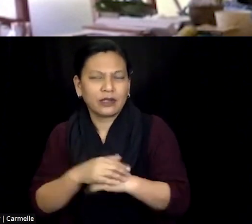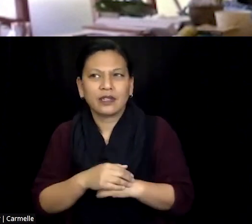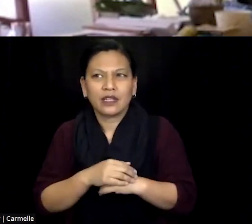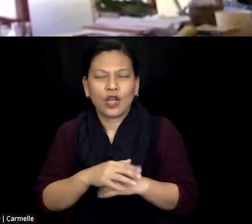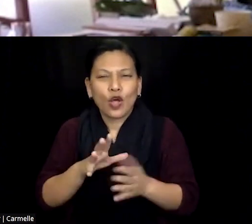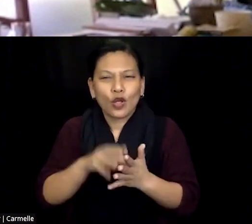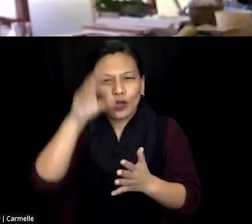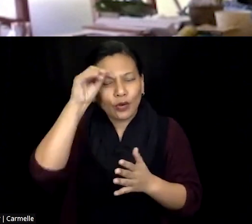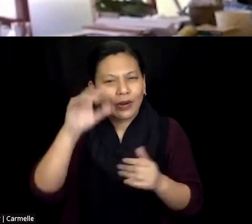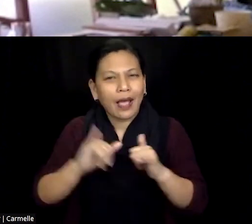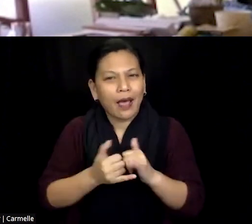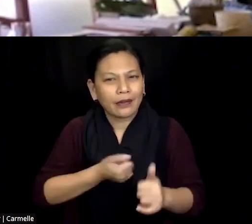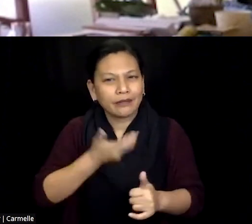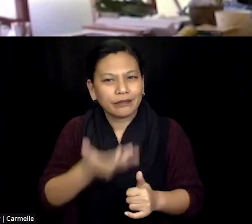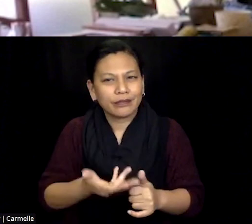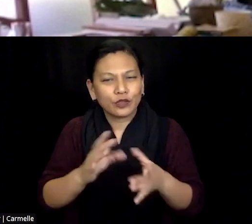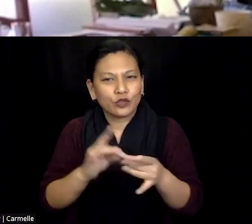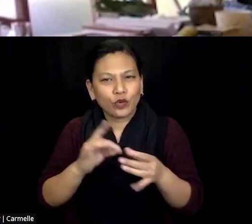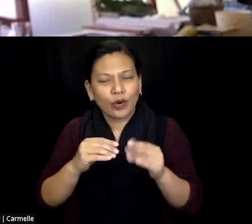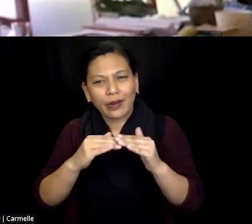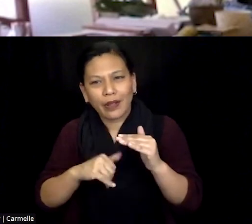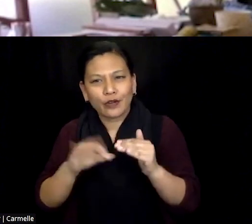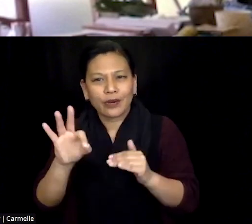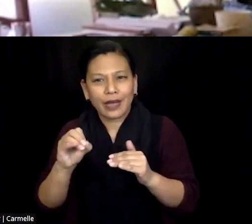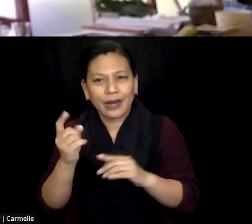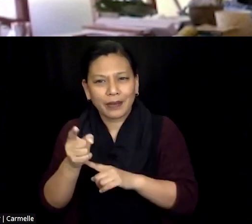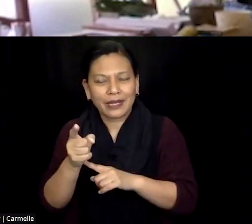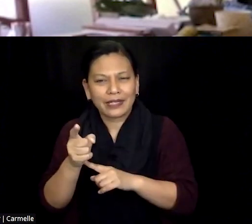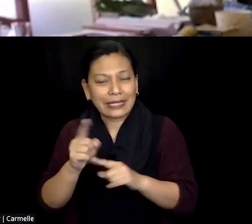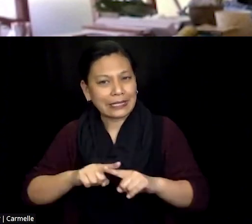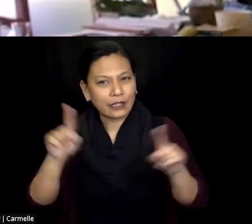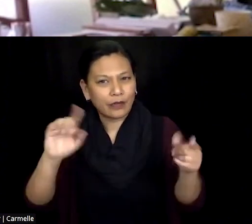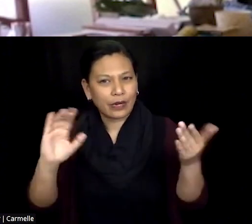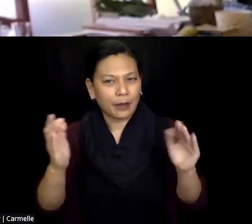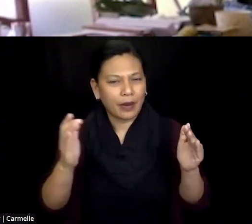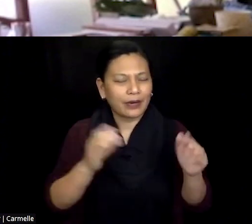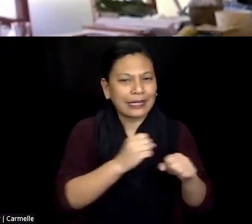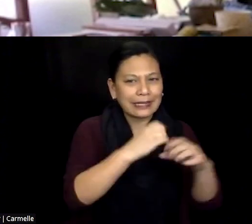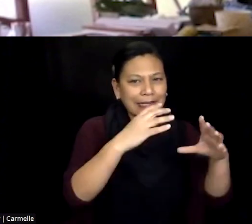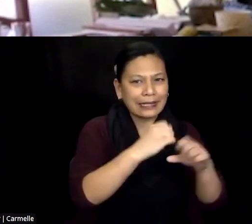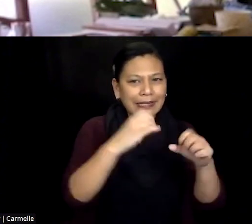90 minutes is very different than writing a bunch of scenes and